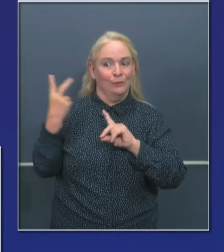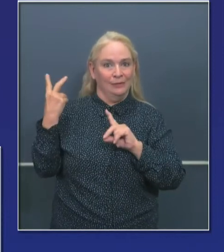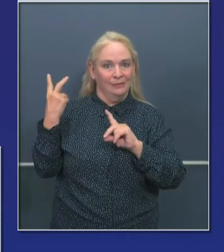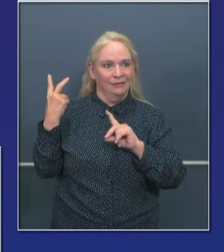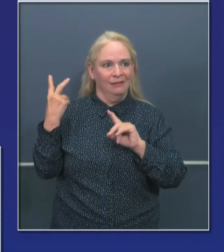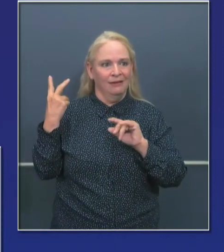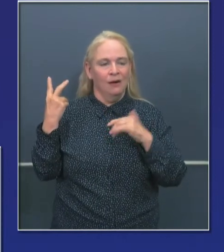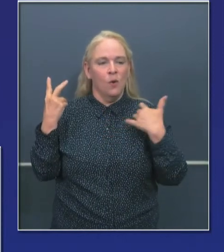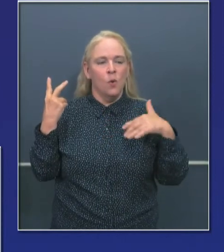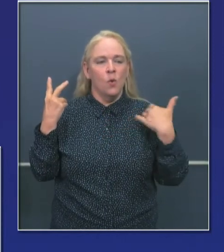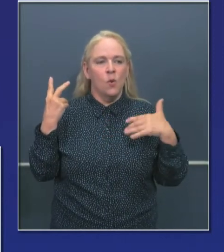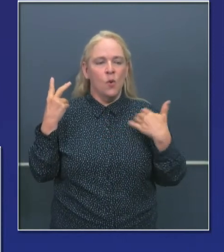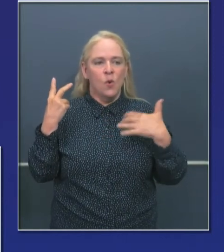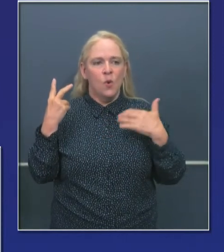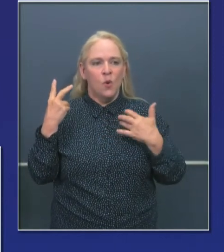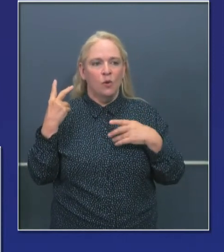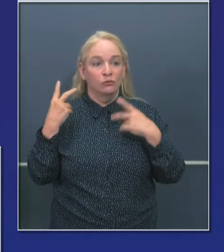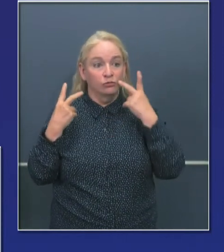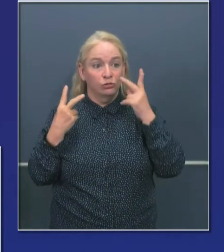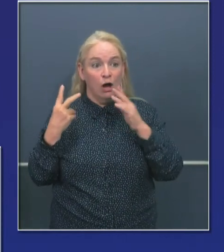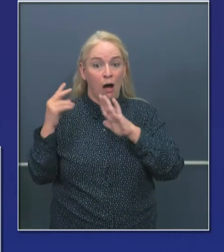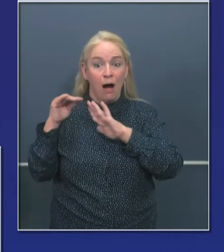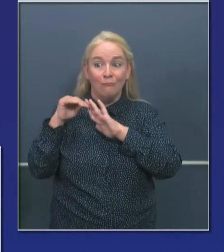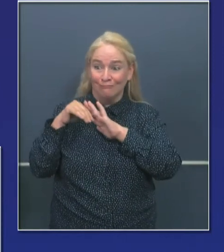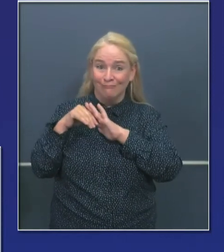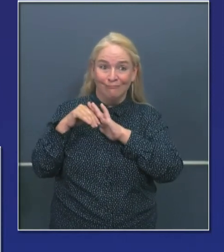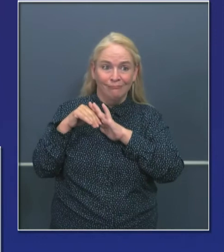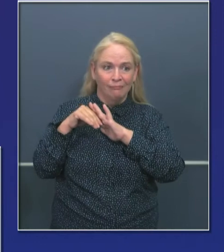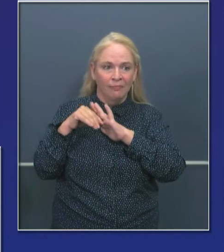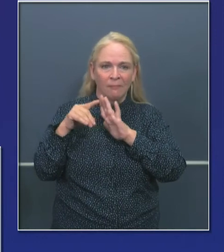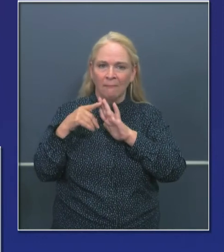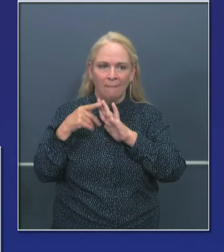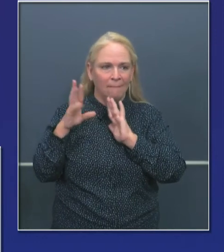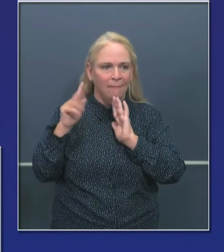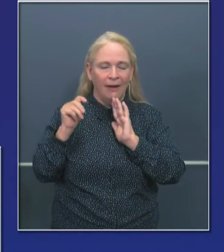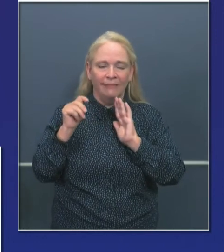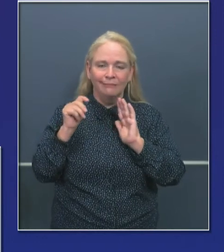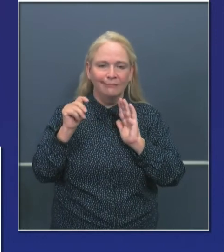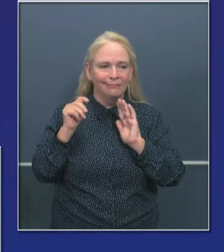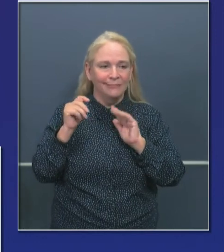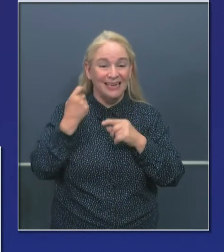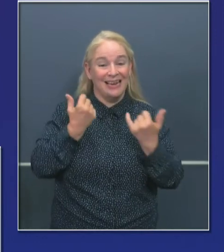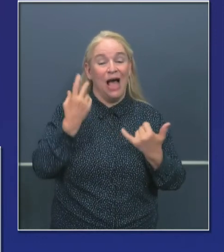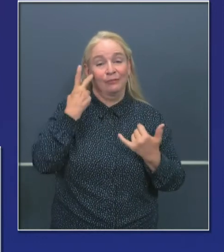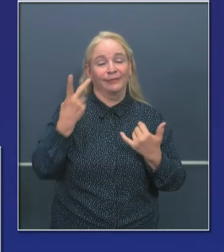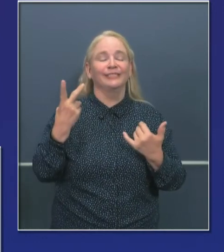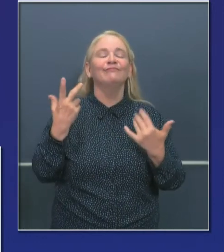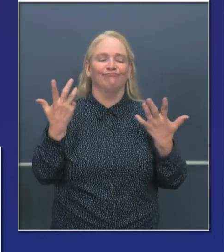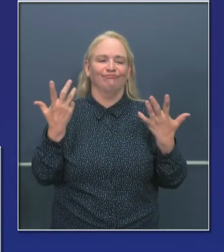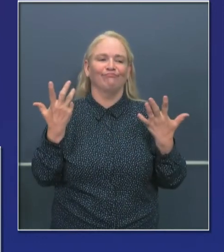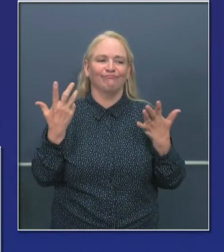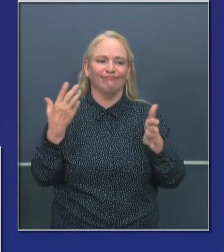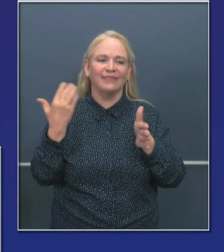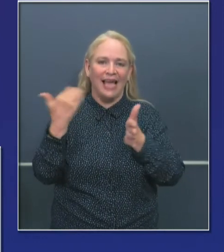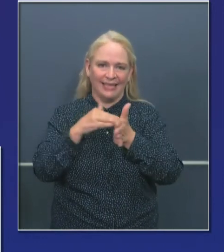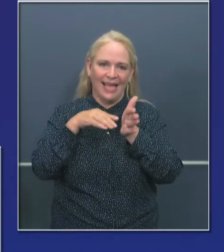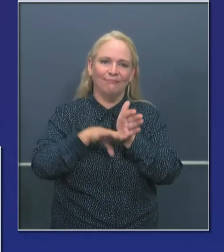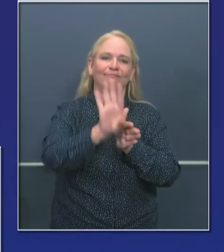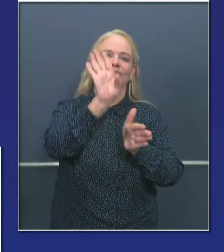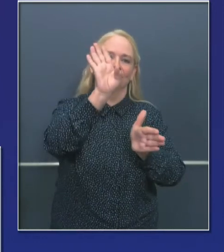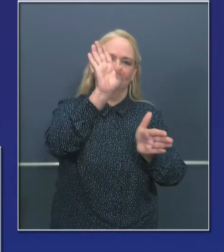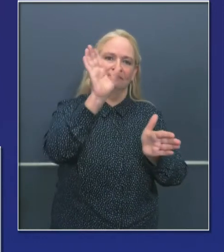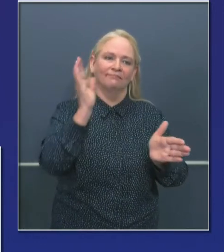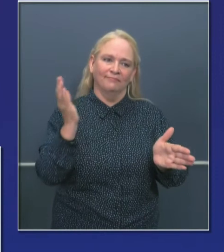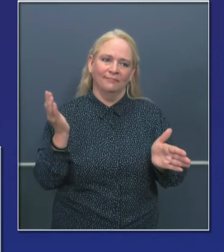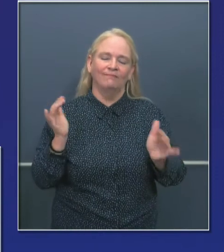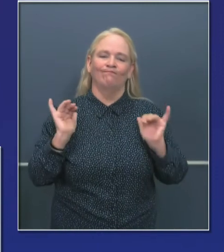significant decline in the positivity rate. Unfortunately, we're starting to see an increase in the positivity rate, not only